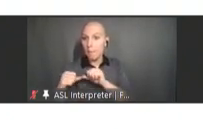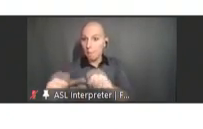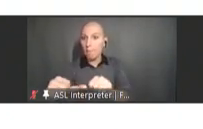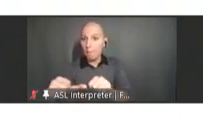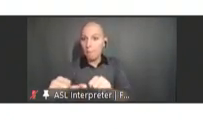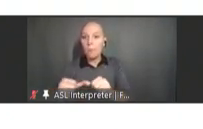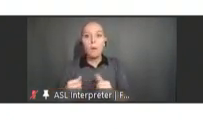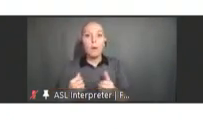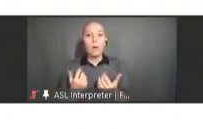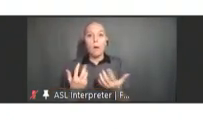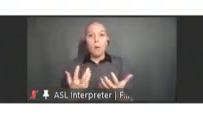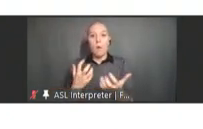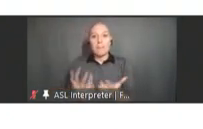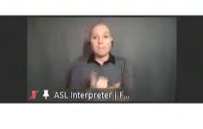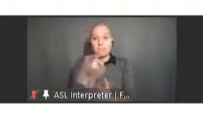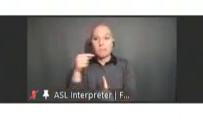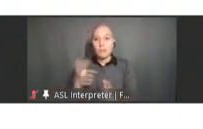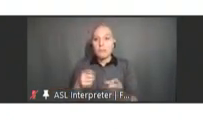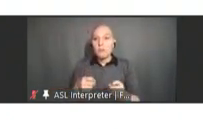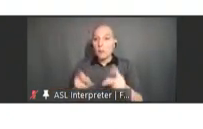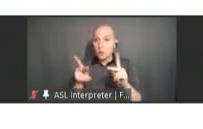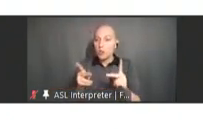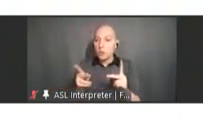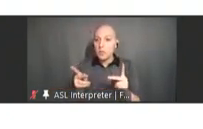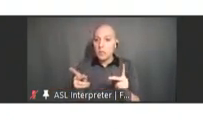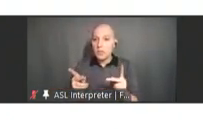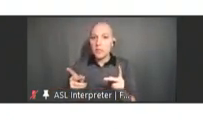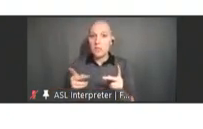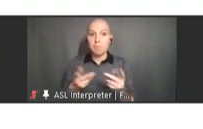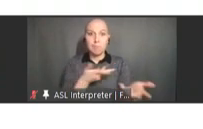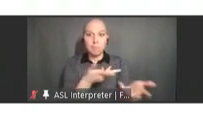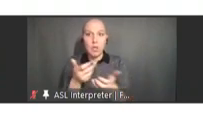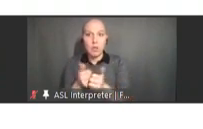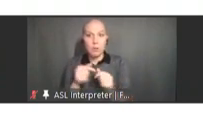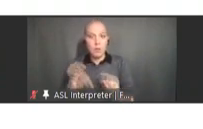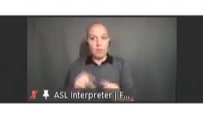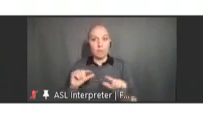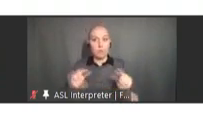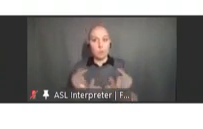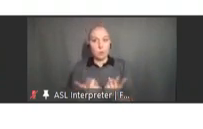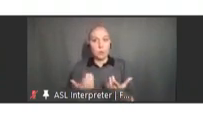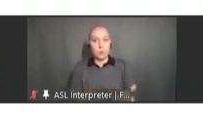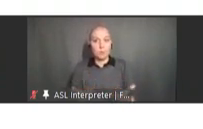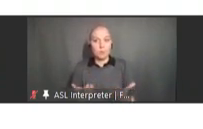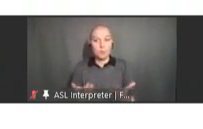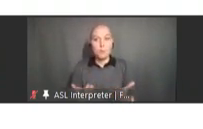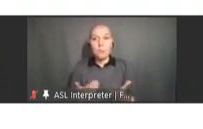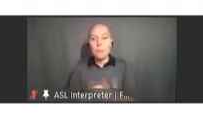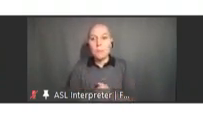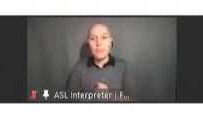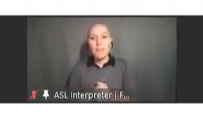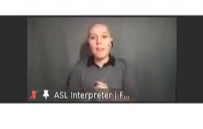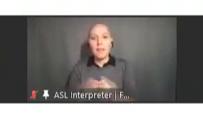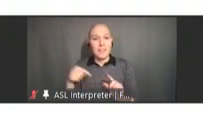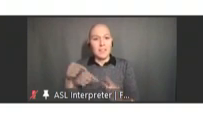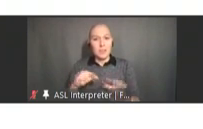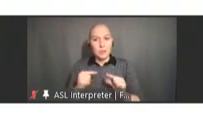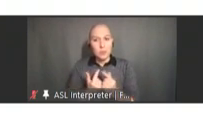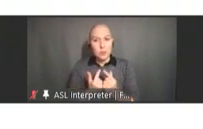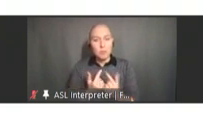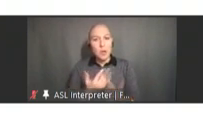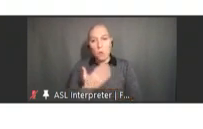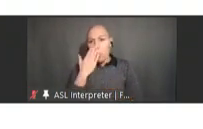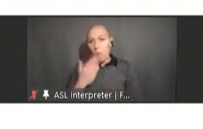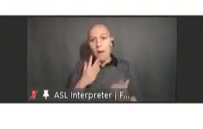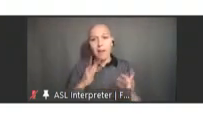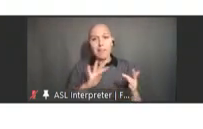opportunity talking to this group of very well-connected and committed